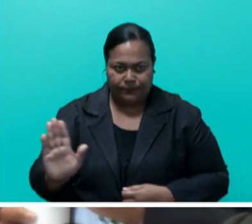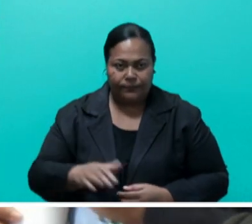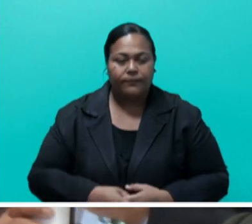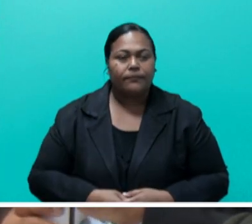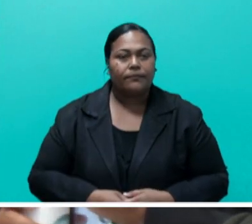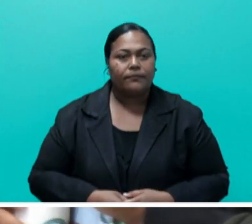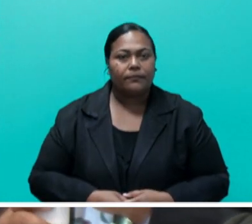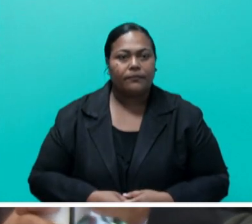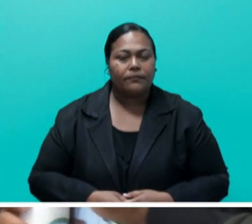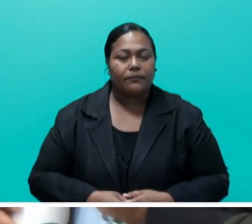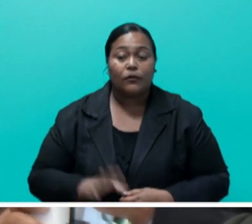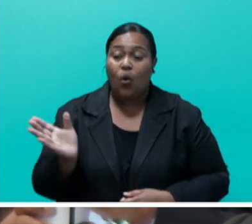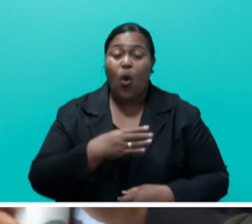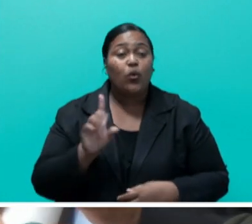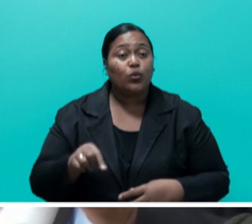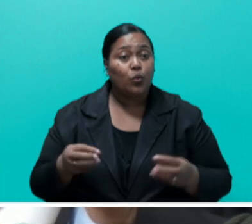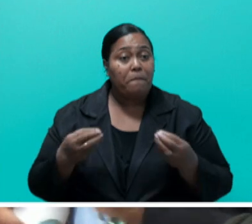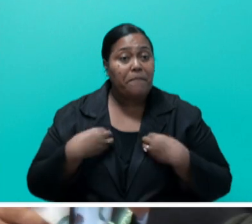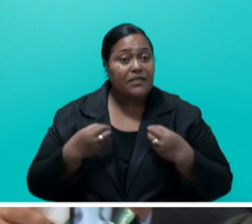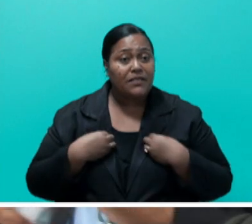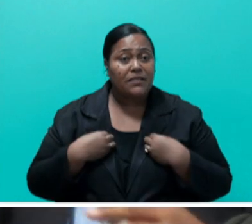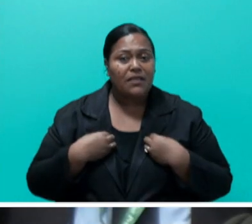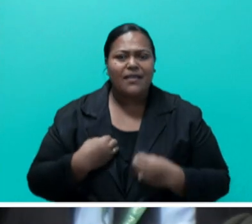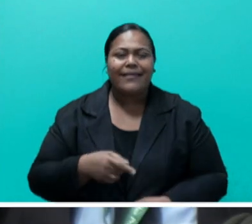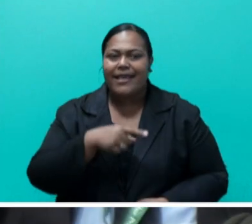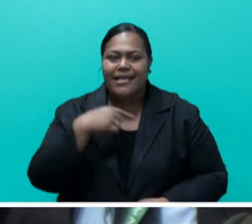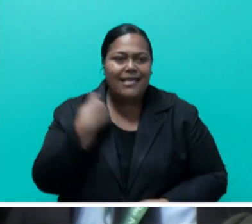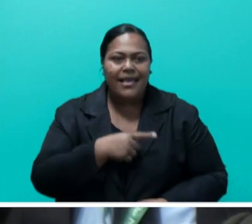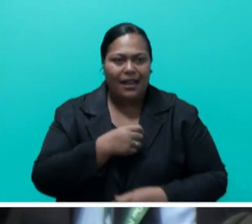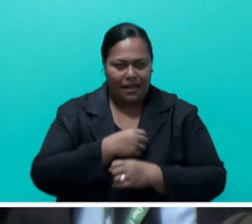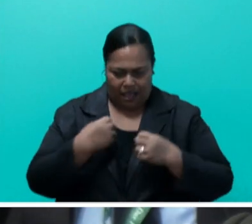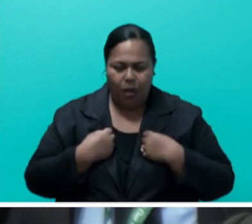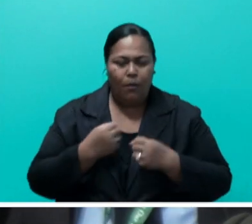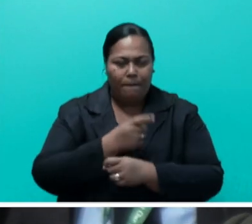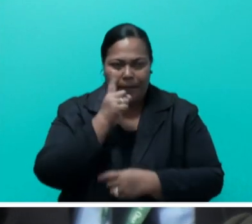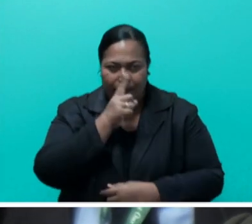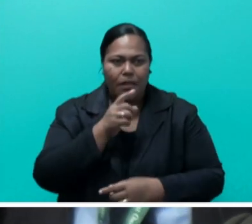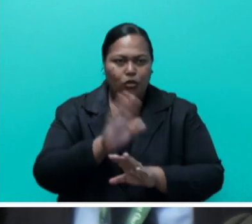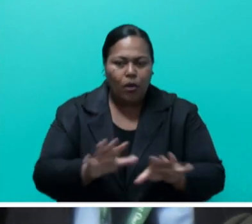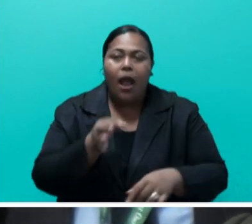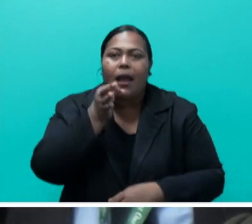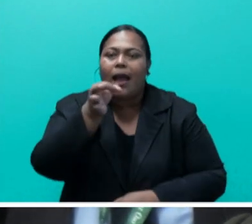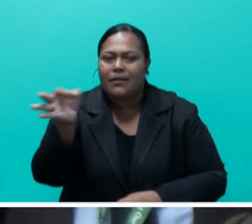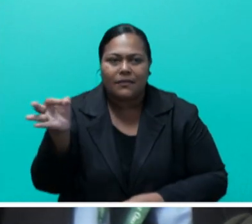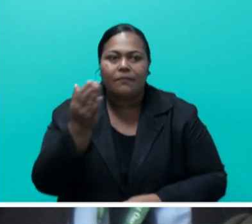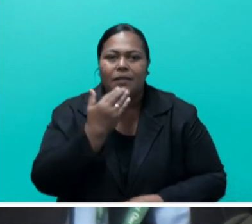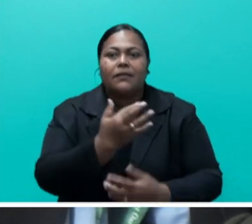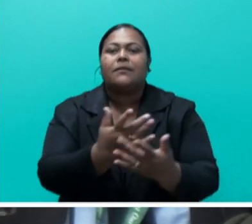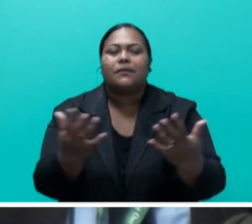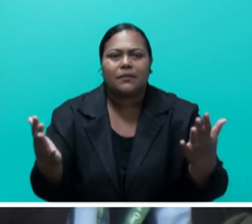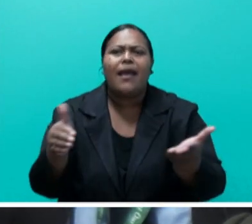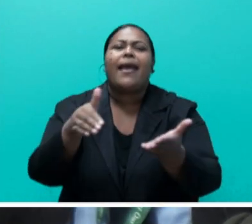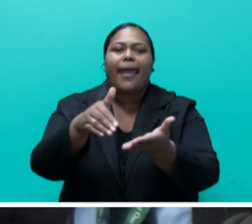who do this business to kill our people and our children. So I ask the public out there, please